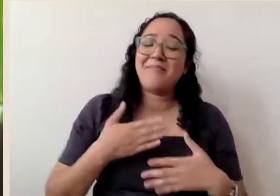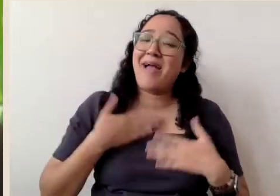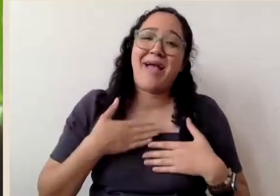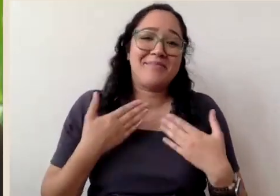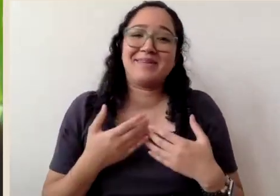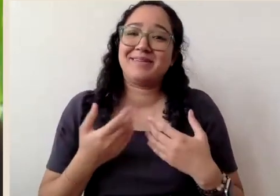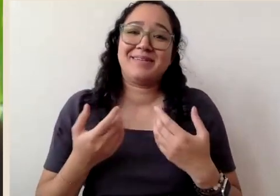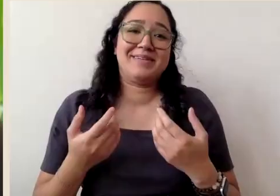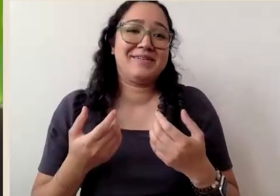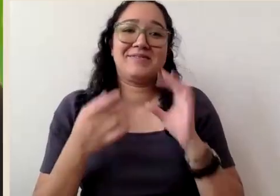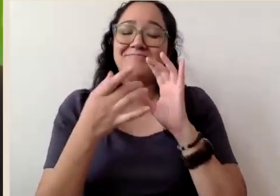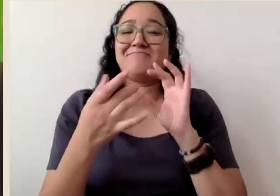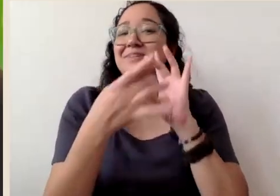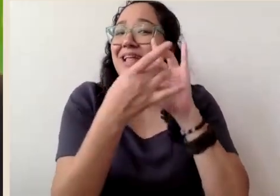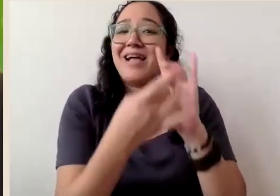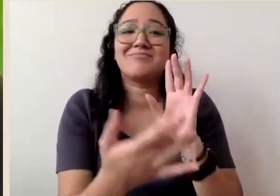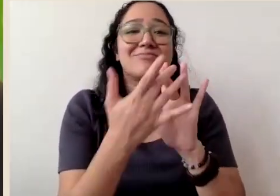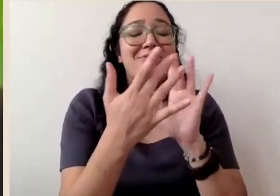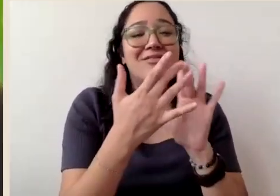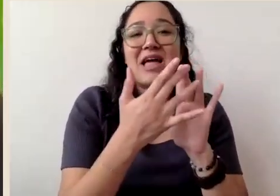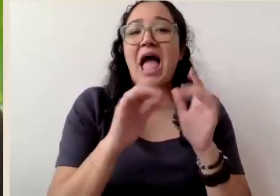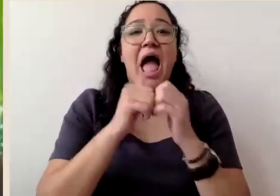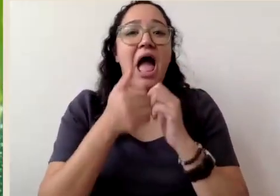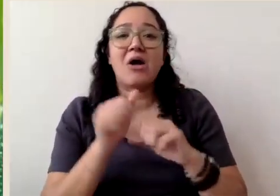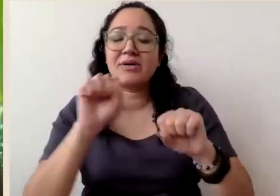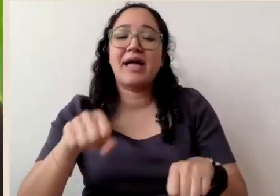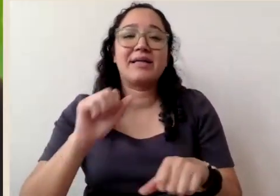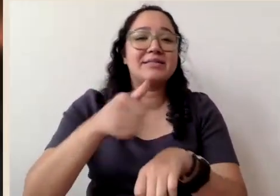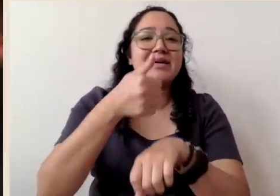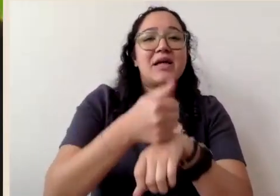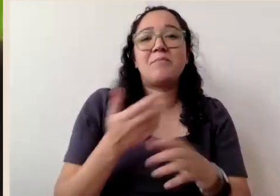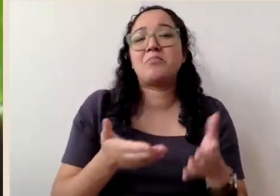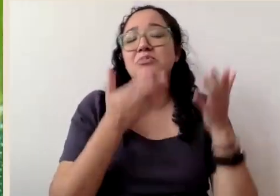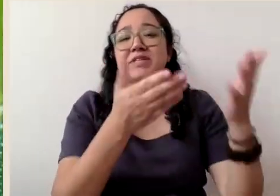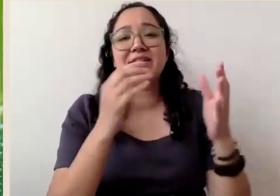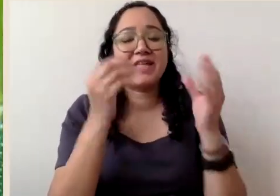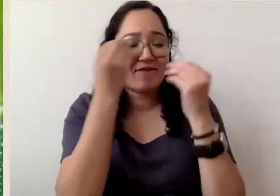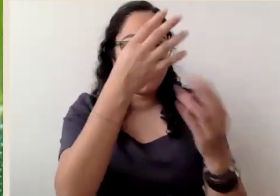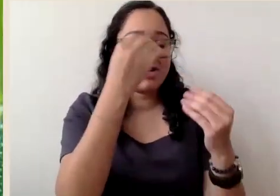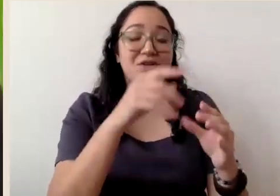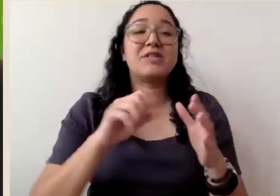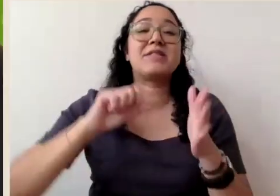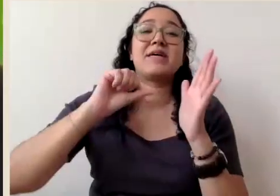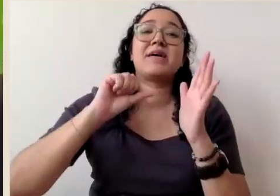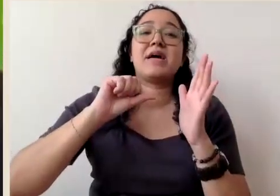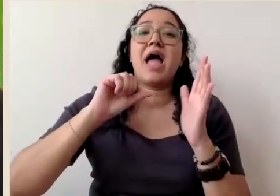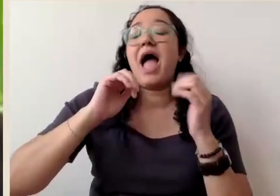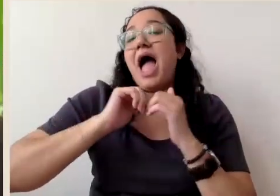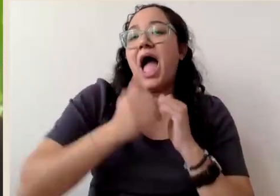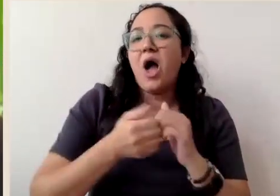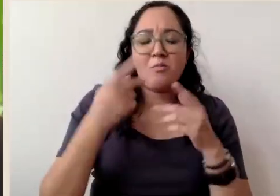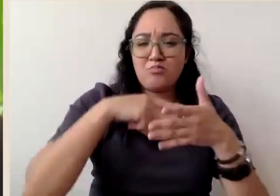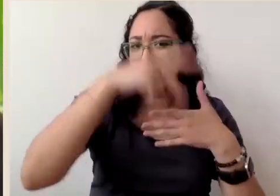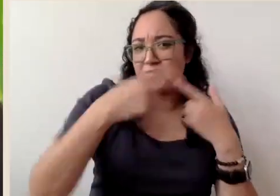just connect offline about how we can collaborate in terms of presenting information about the impact of this program as well.